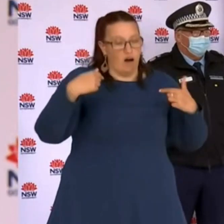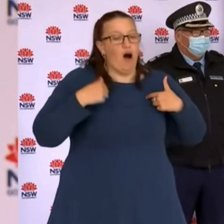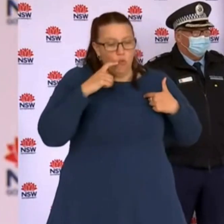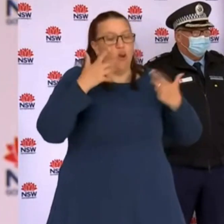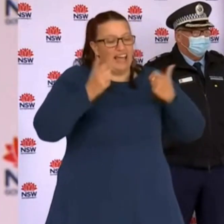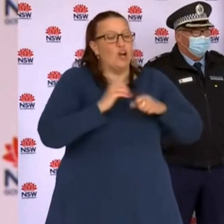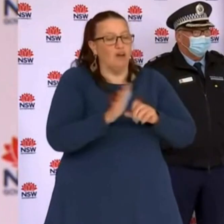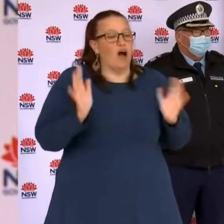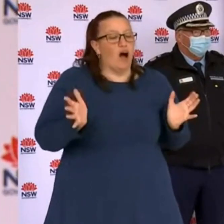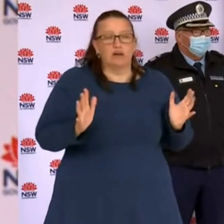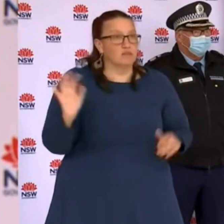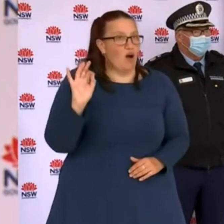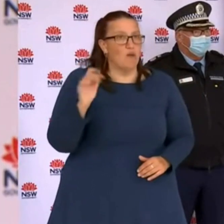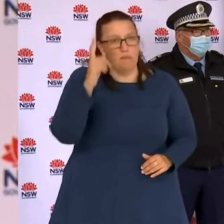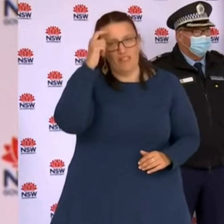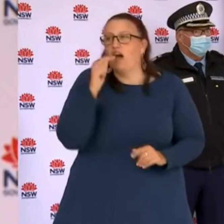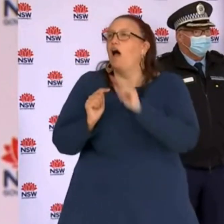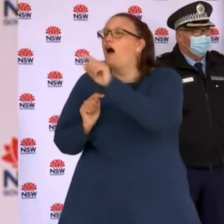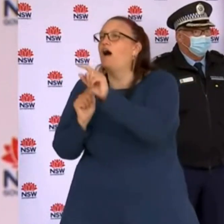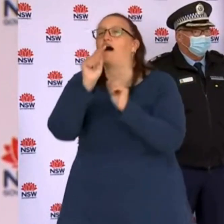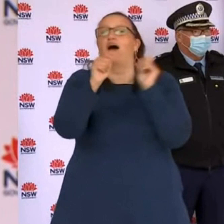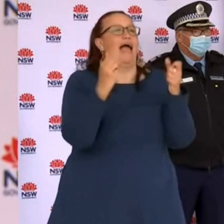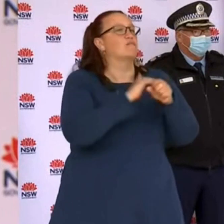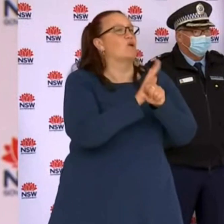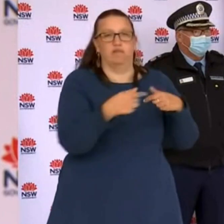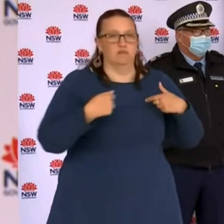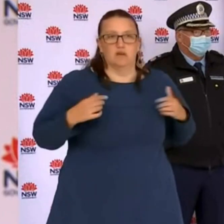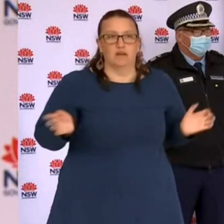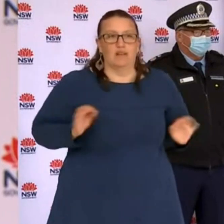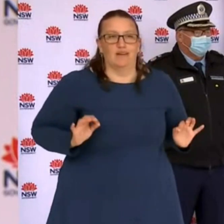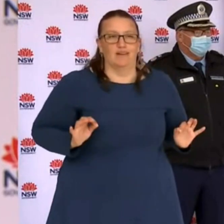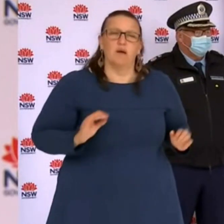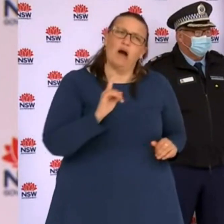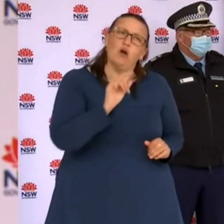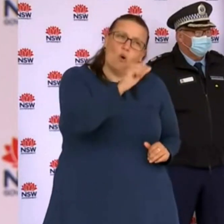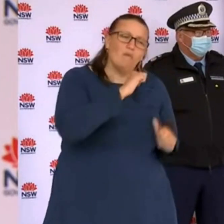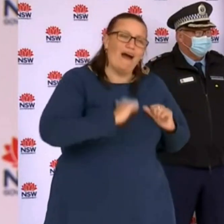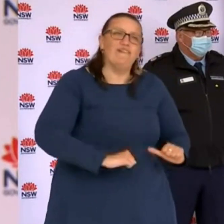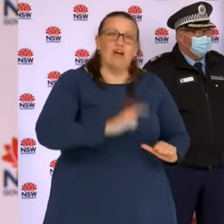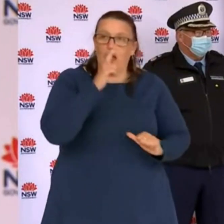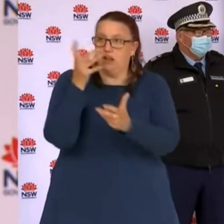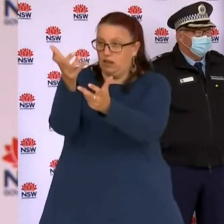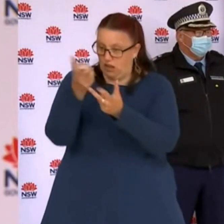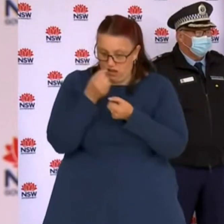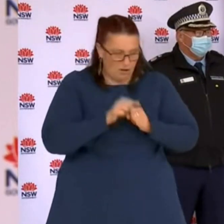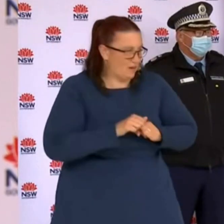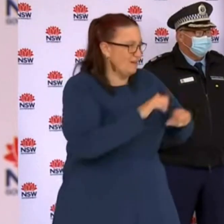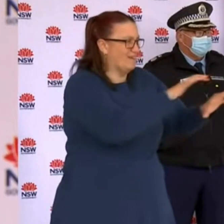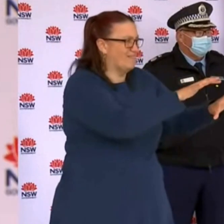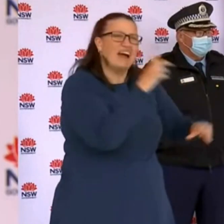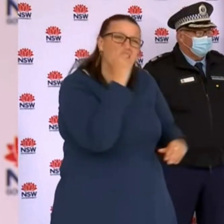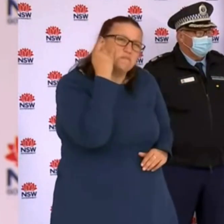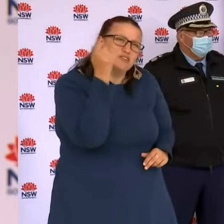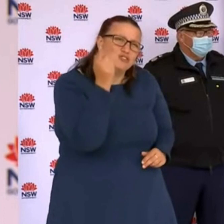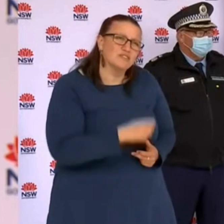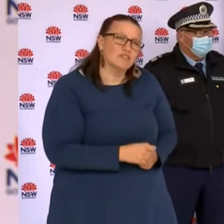we're the ones that are going to infect our entire household. But that's what we're seeing. Imagine going home, no matter what your age is, and giving